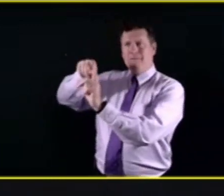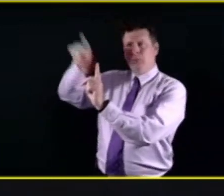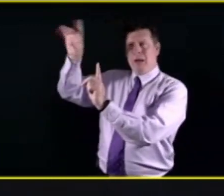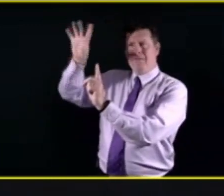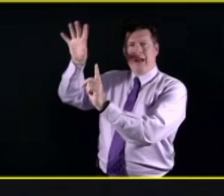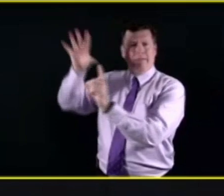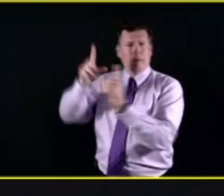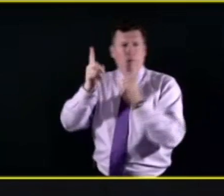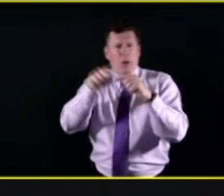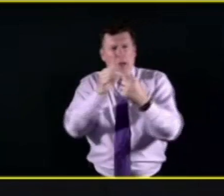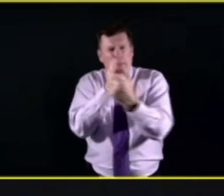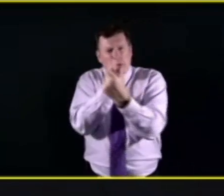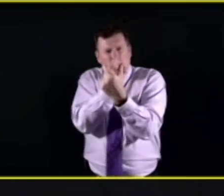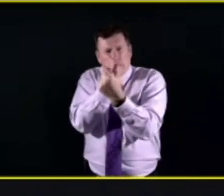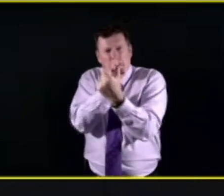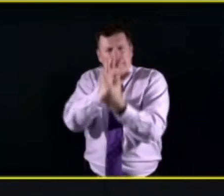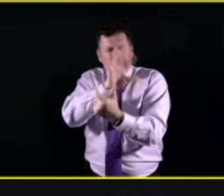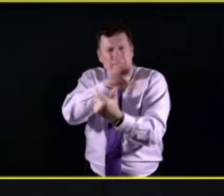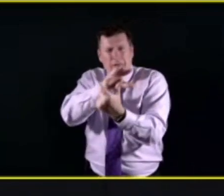this vaccine.